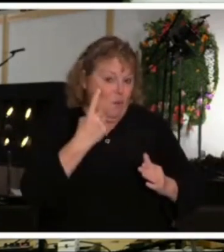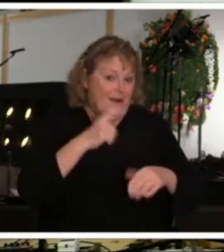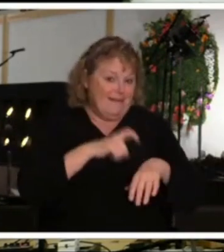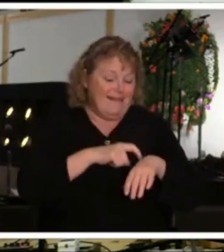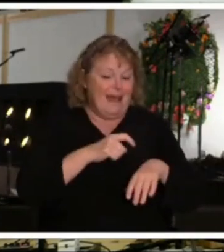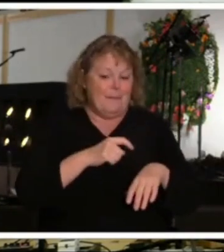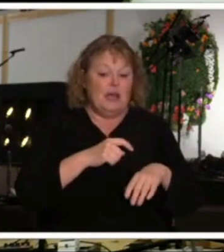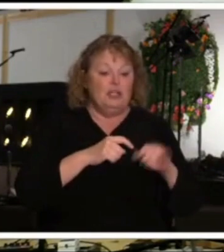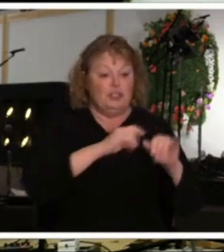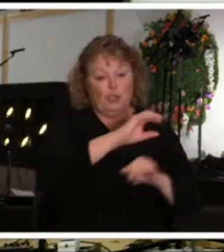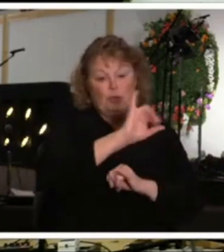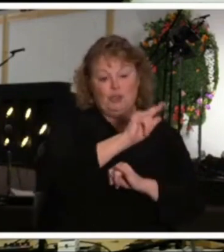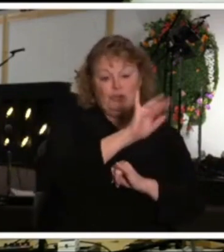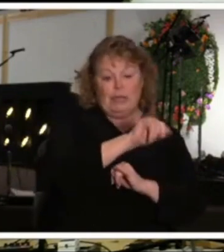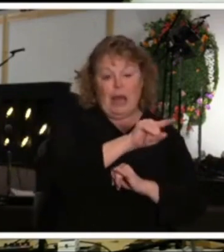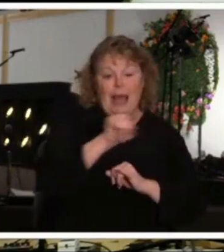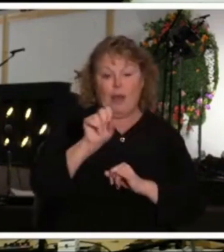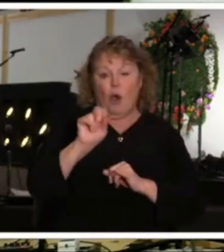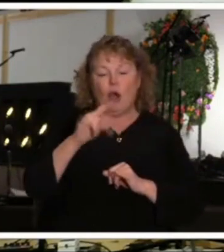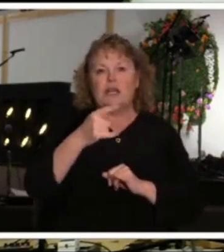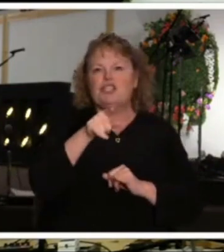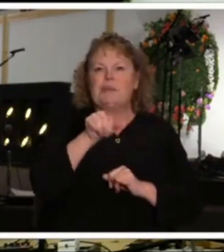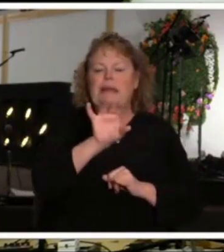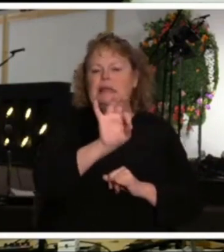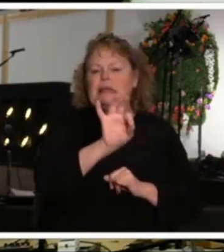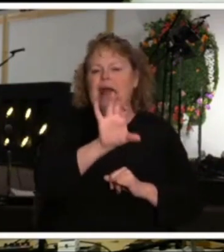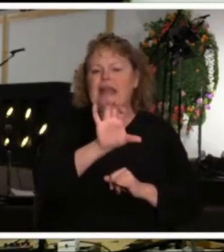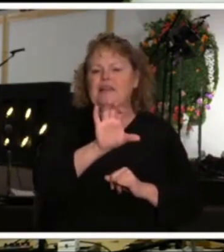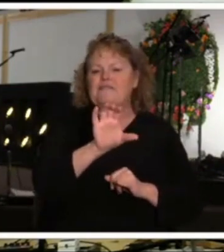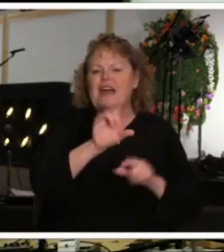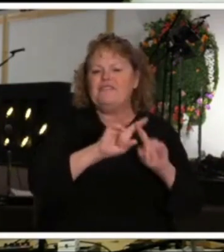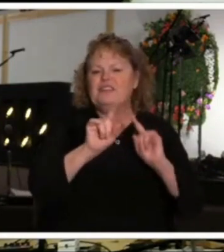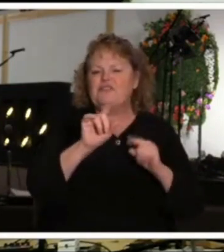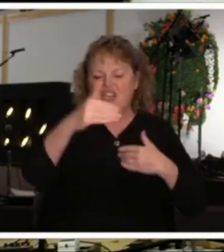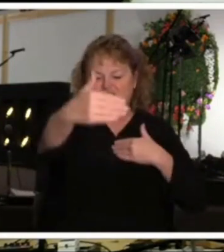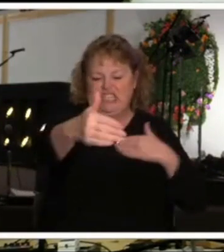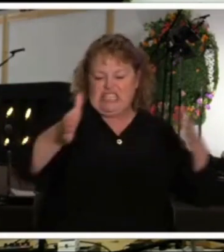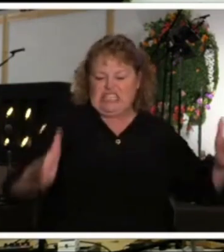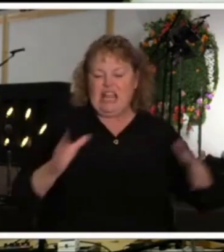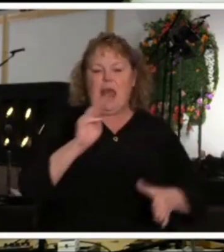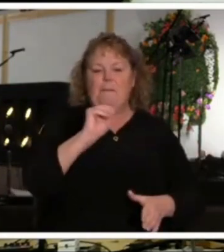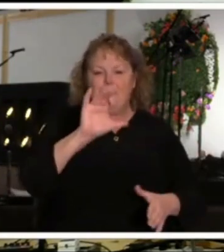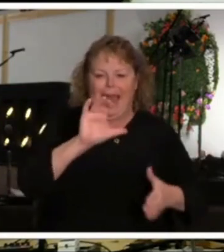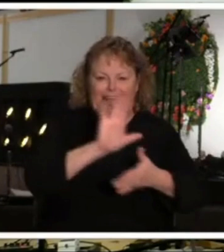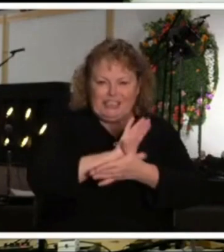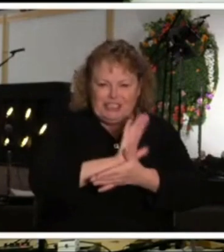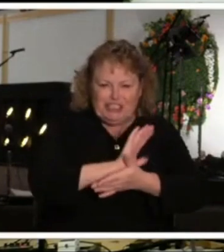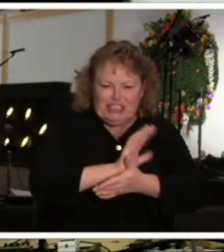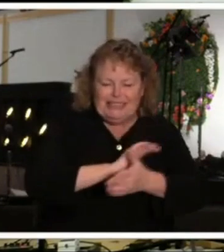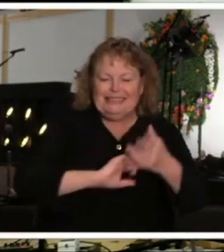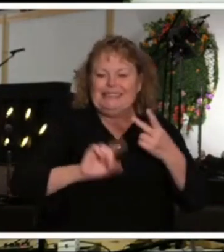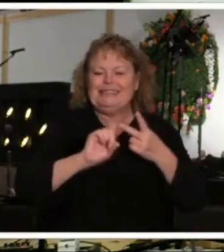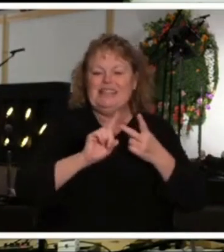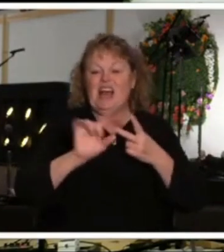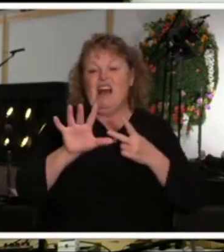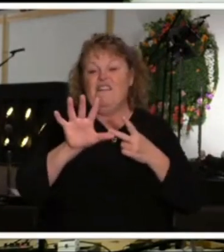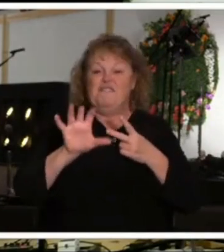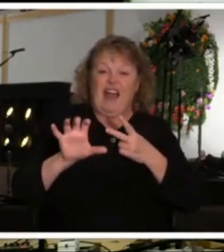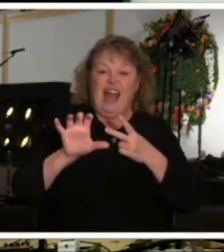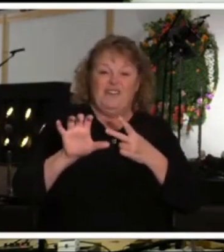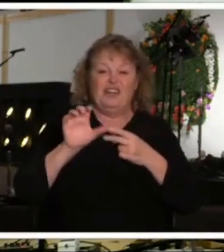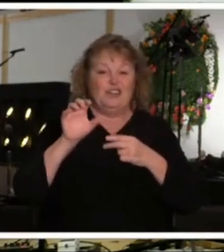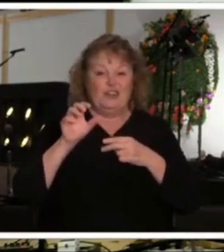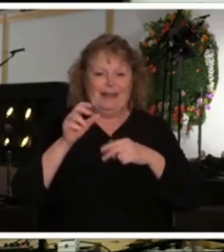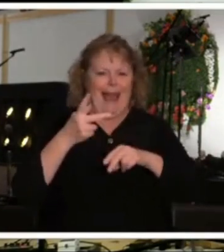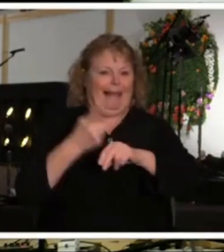July and August. I think she made like 95 macaroni and cheeses. And we grilled like 500 lamb